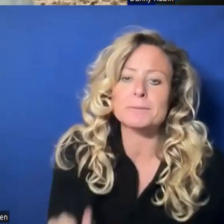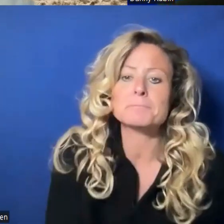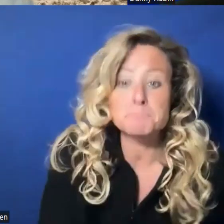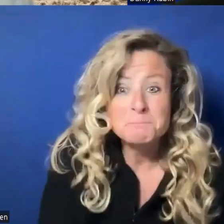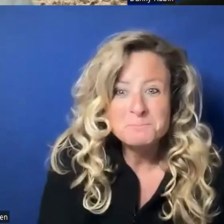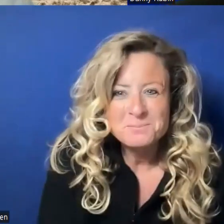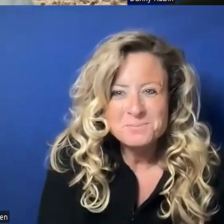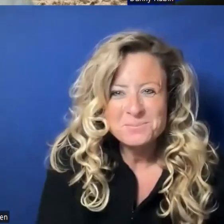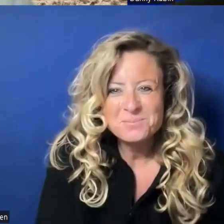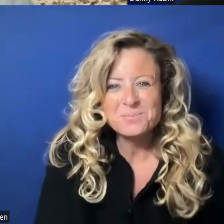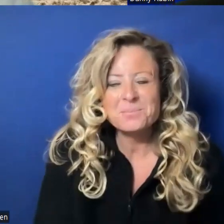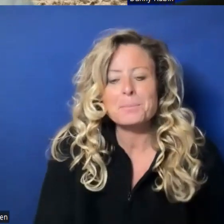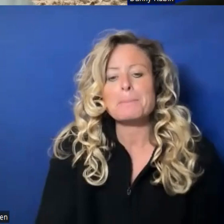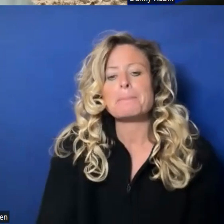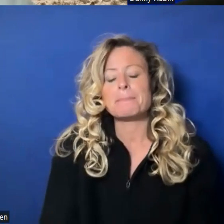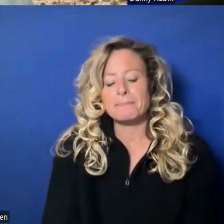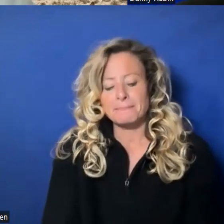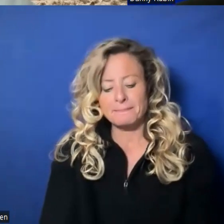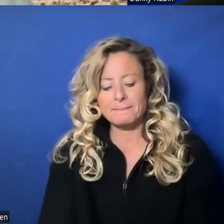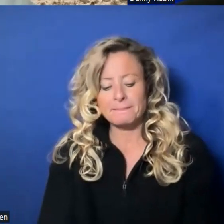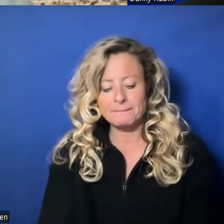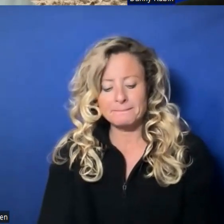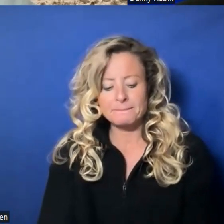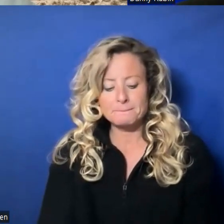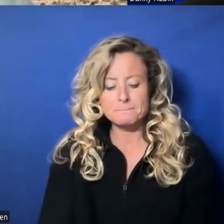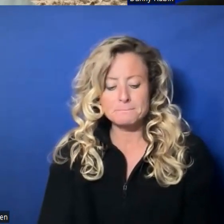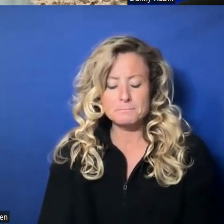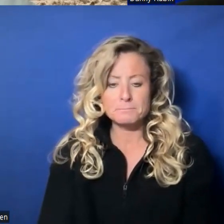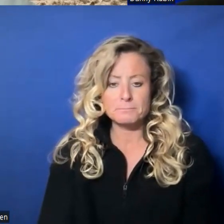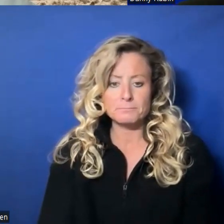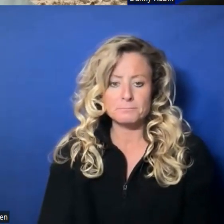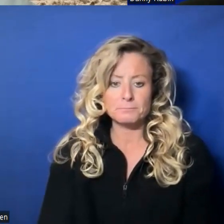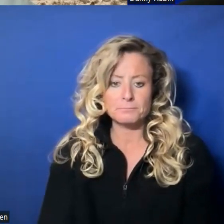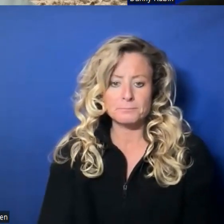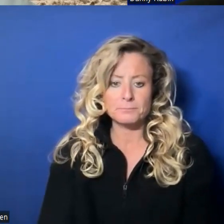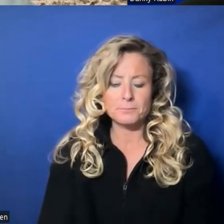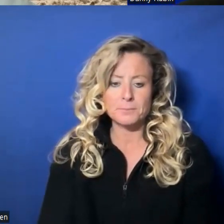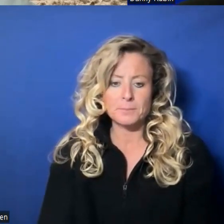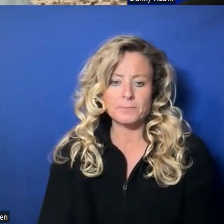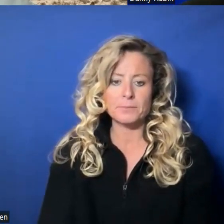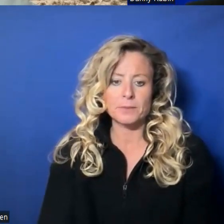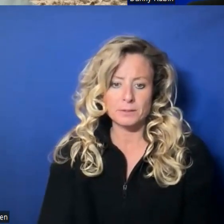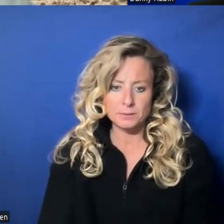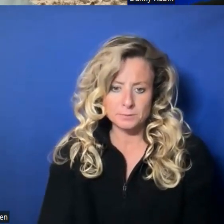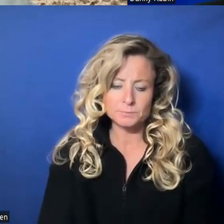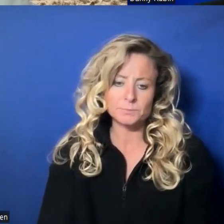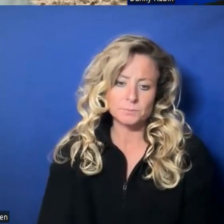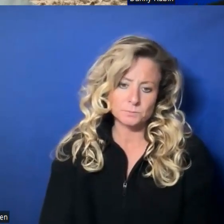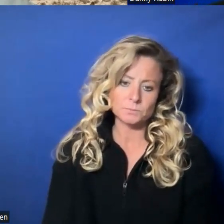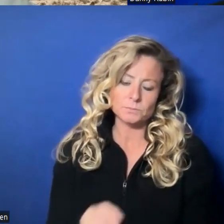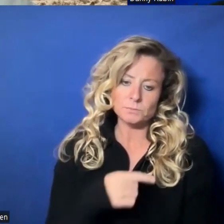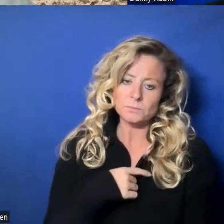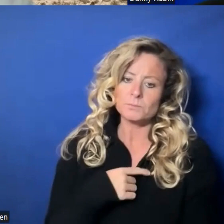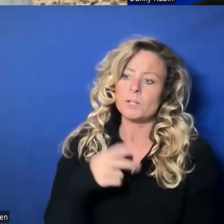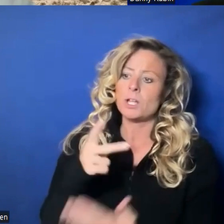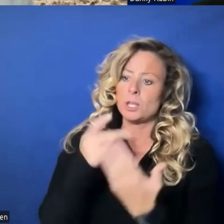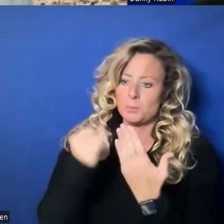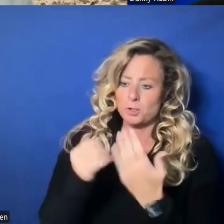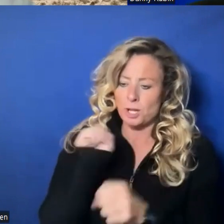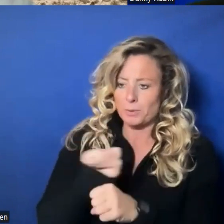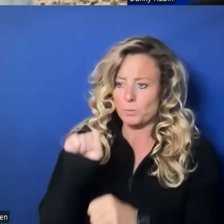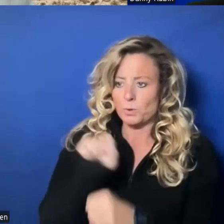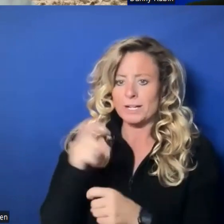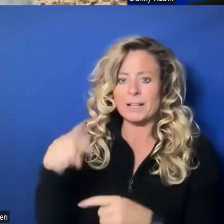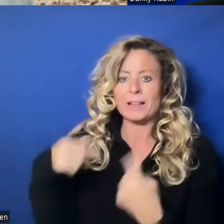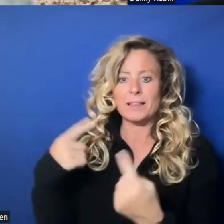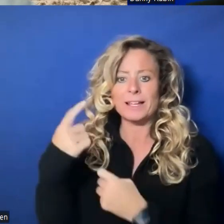Okay, so on one of the projects I have been working in the last years,